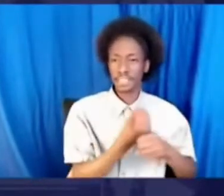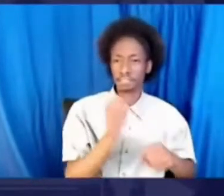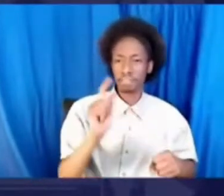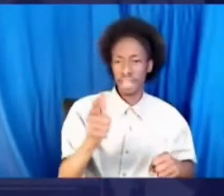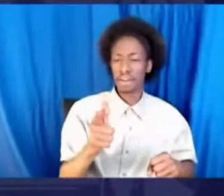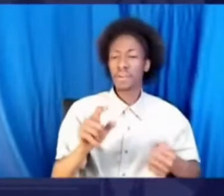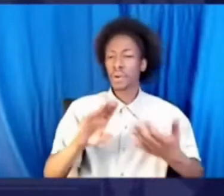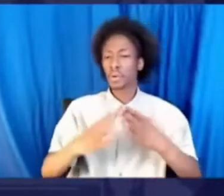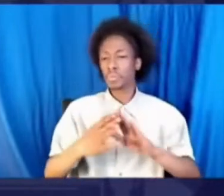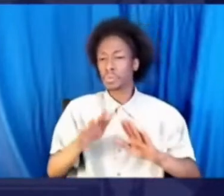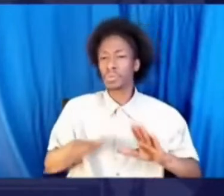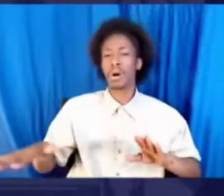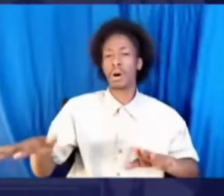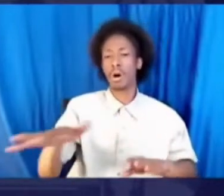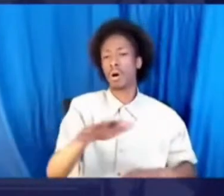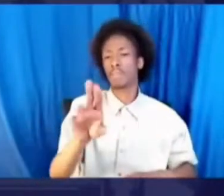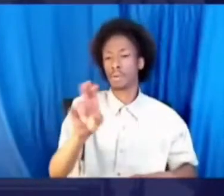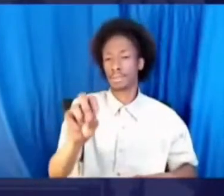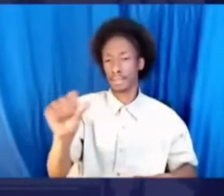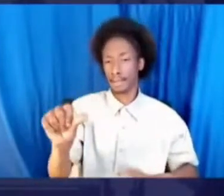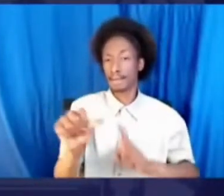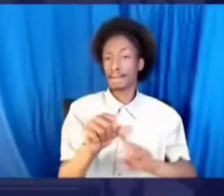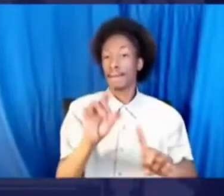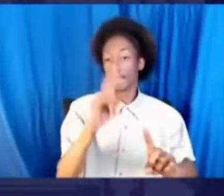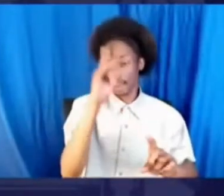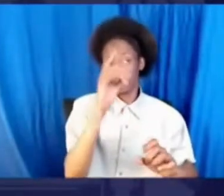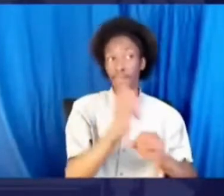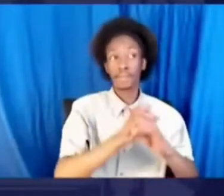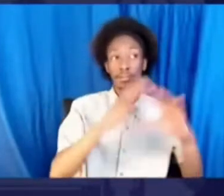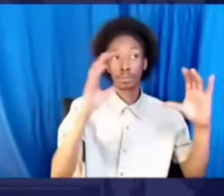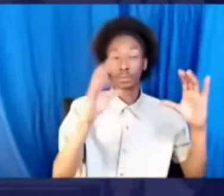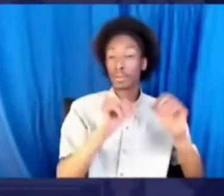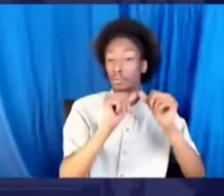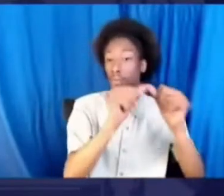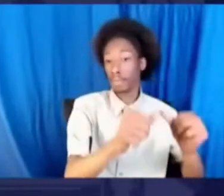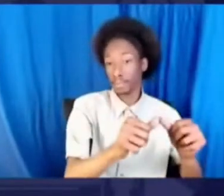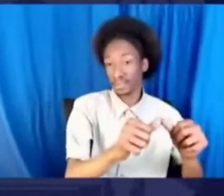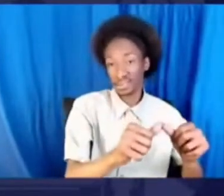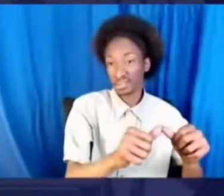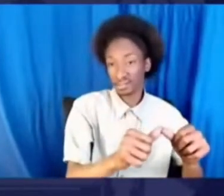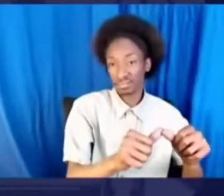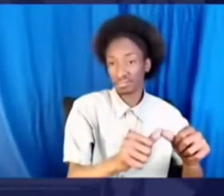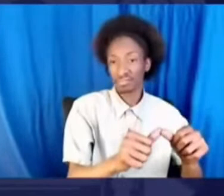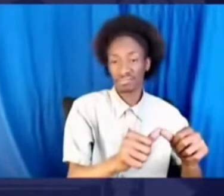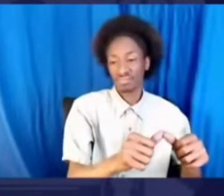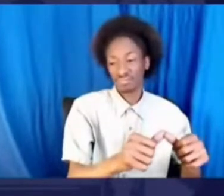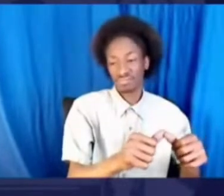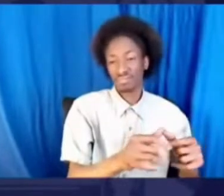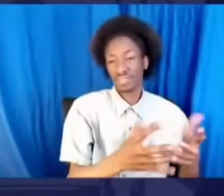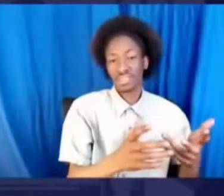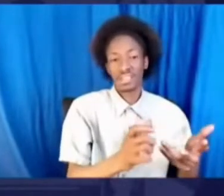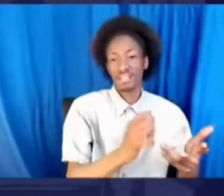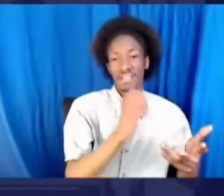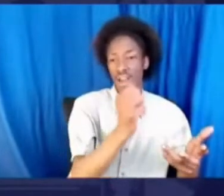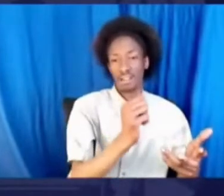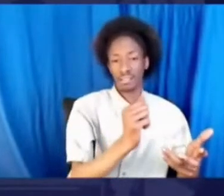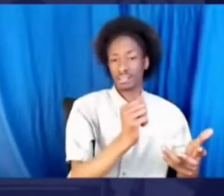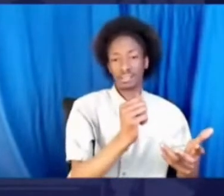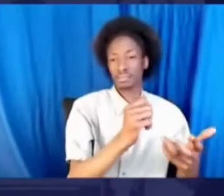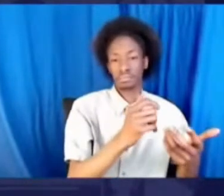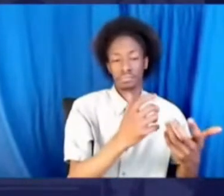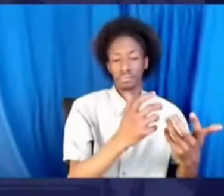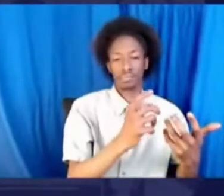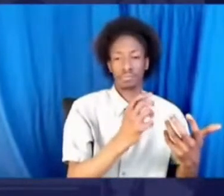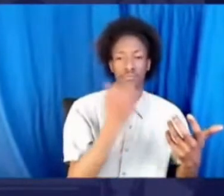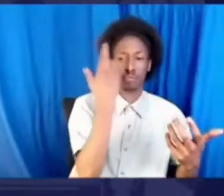nation, that vision remains unrealized. Consider, today,